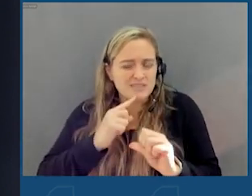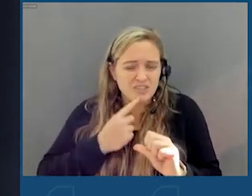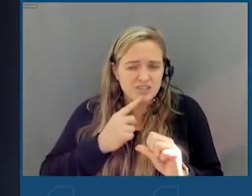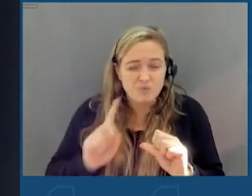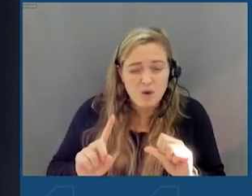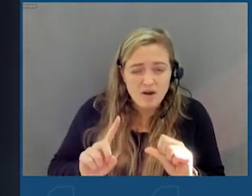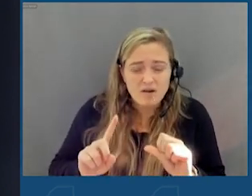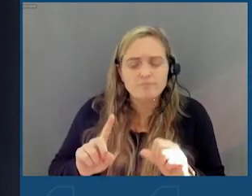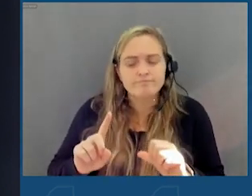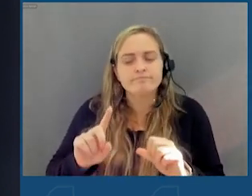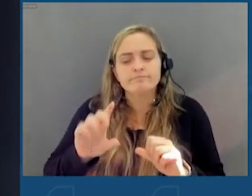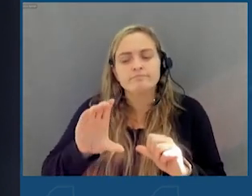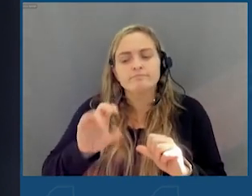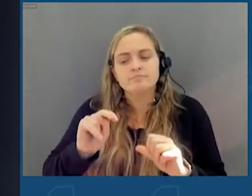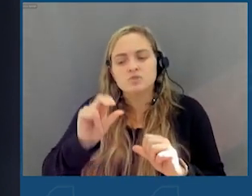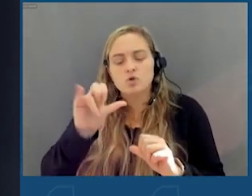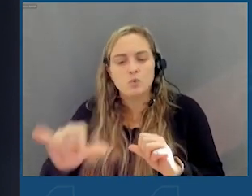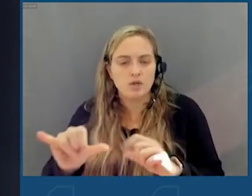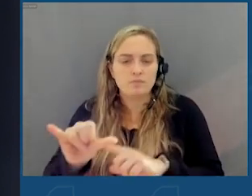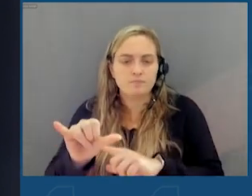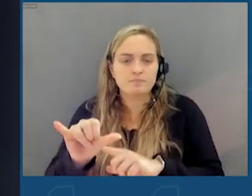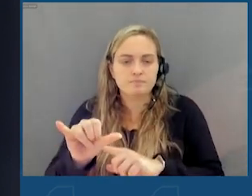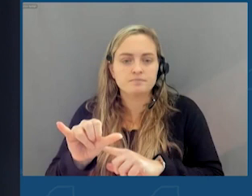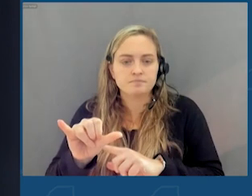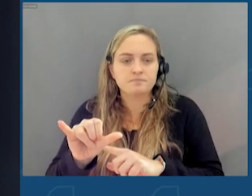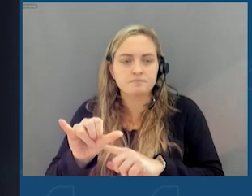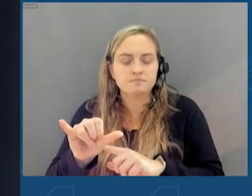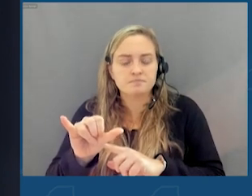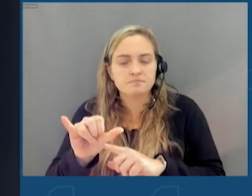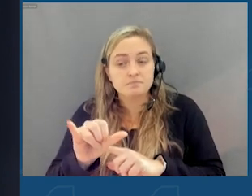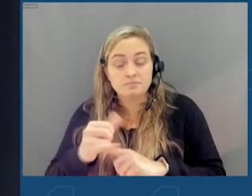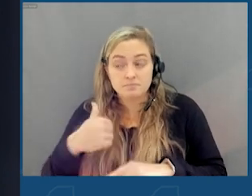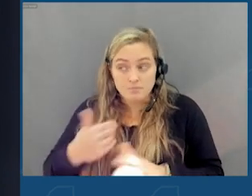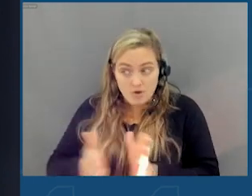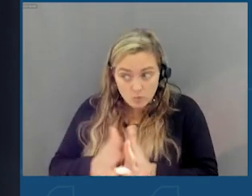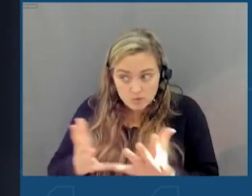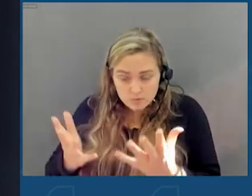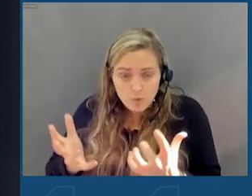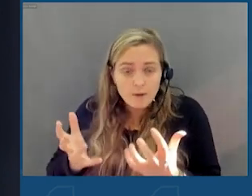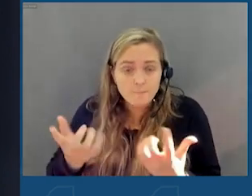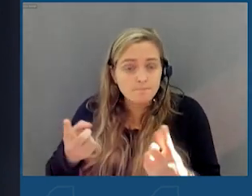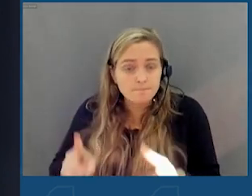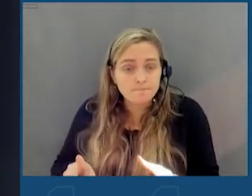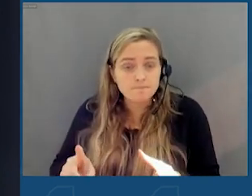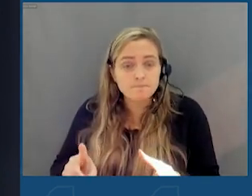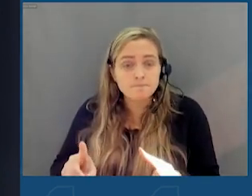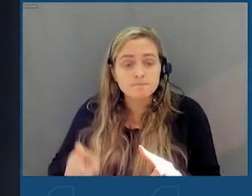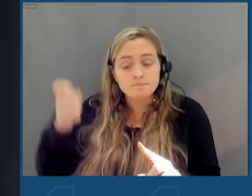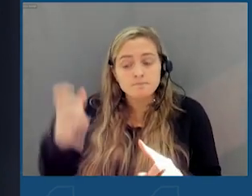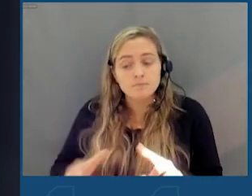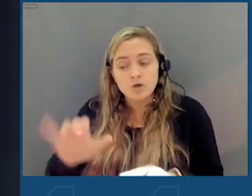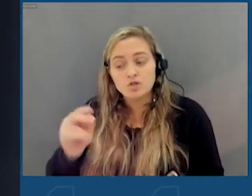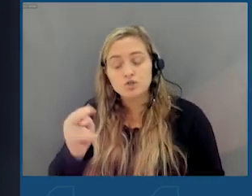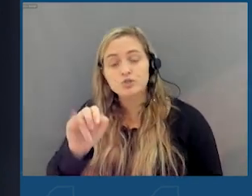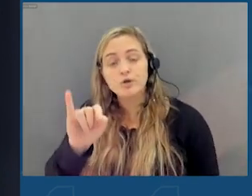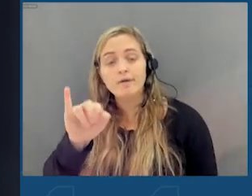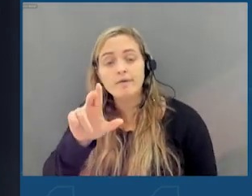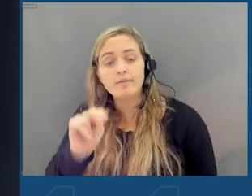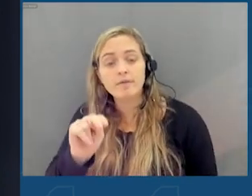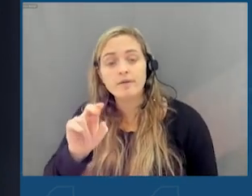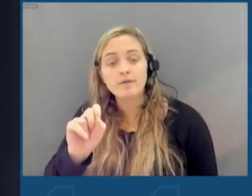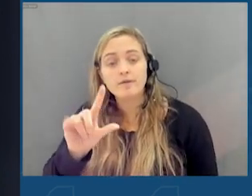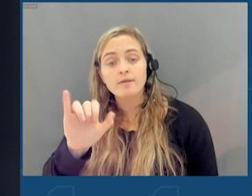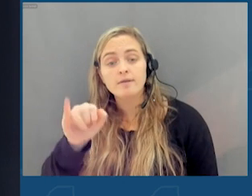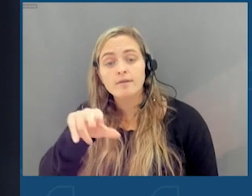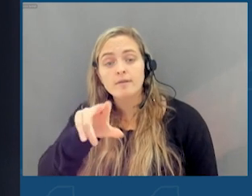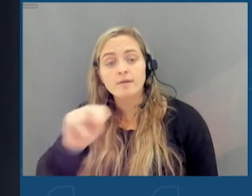City University of New York. At my request, Judge Jonathan Lippman, former Chief Judge of the